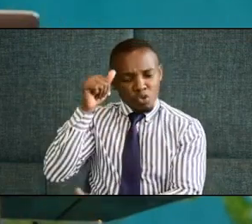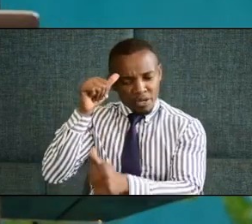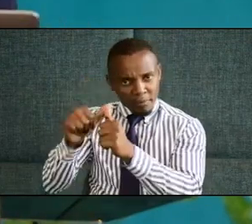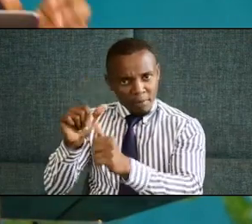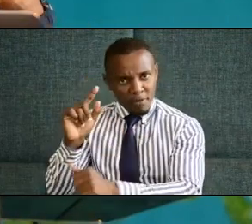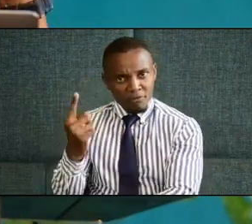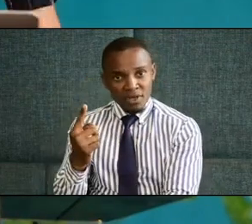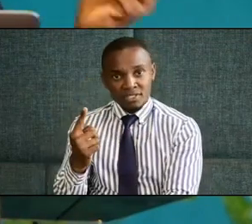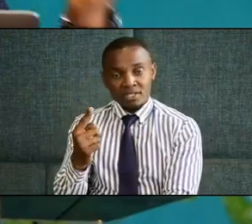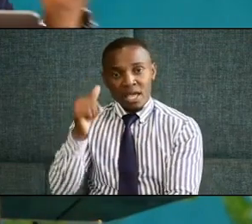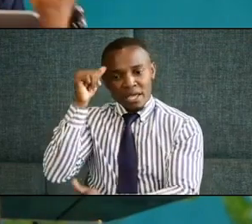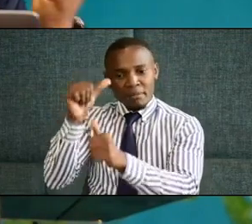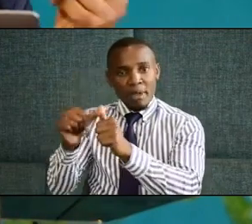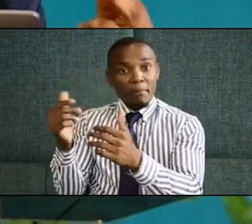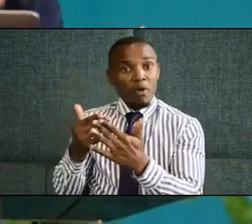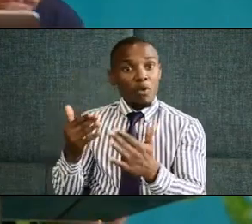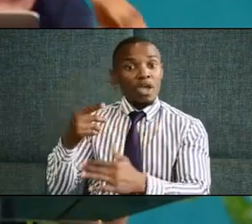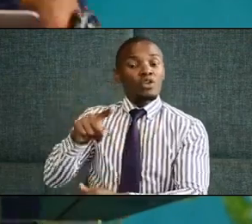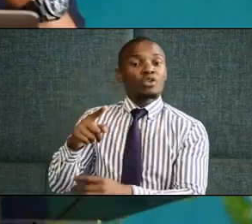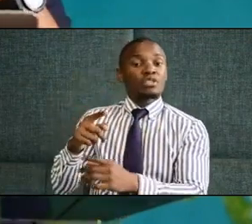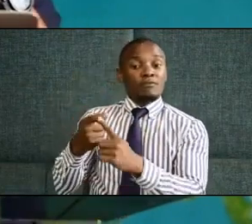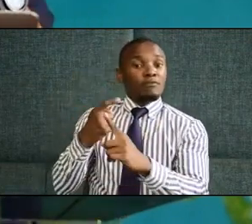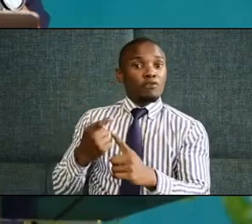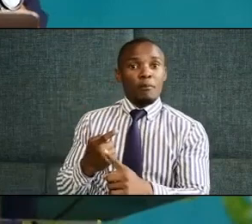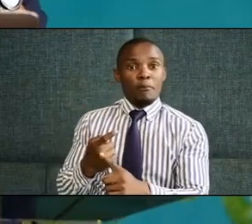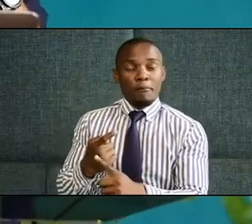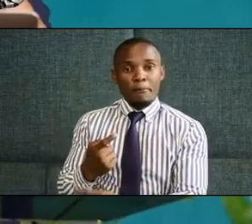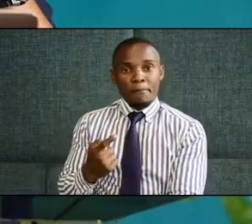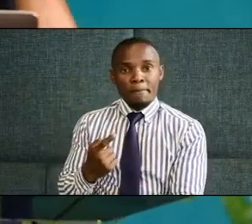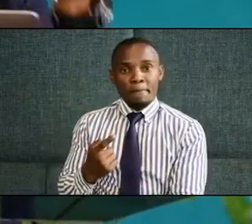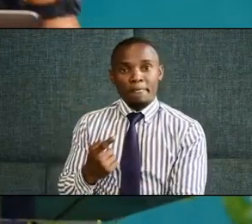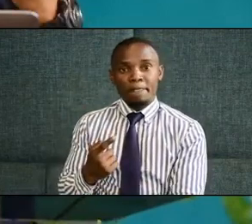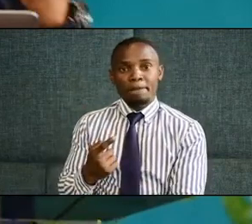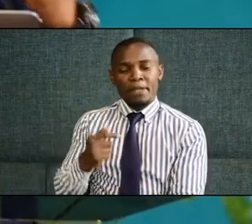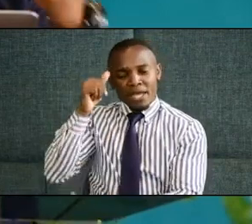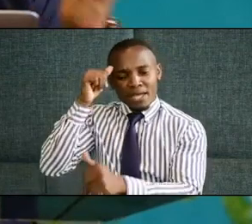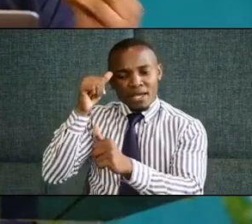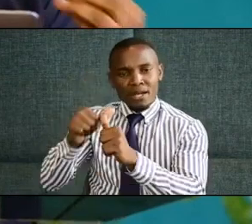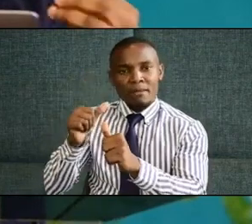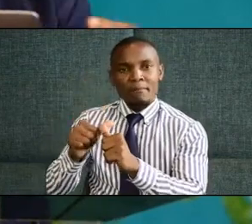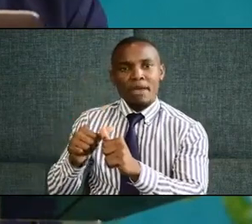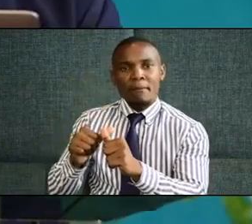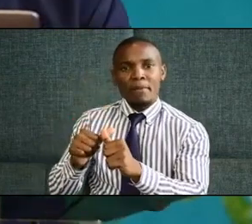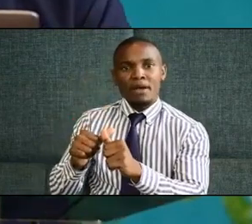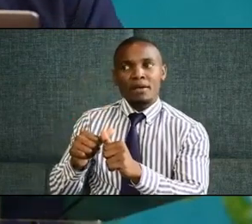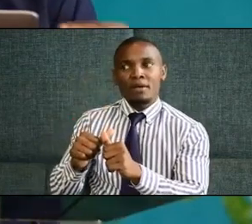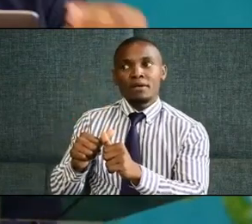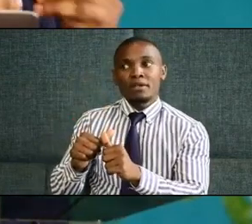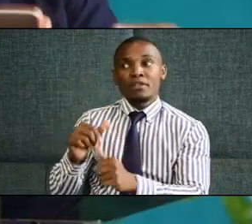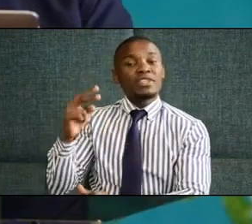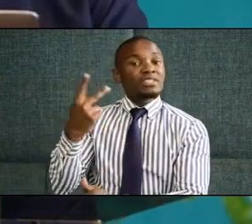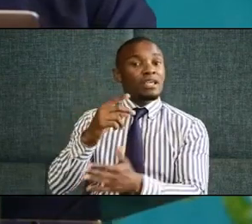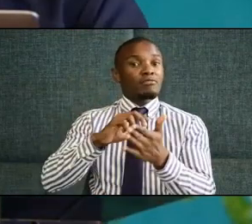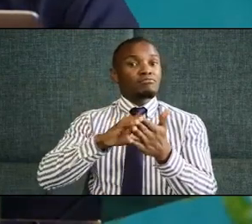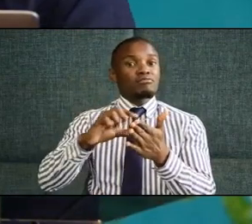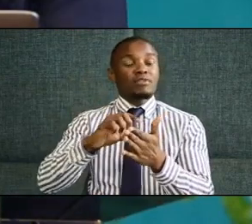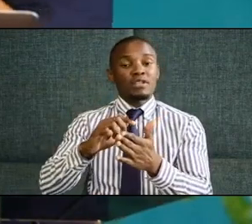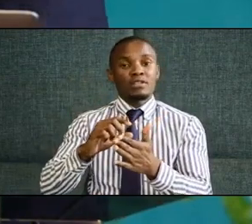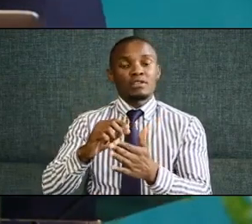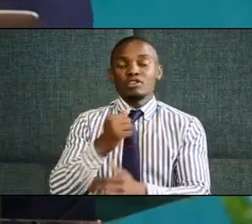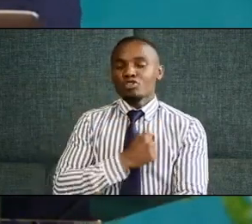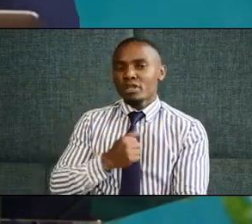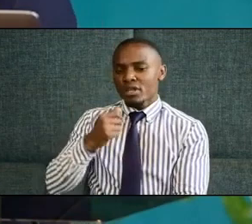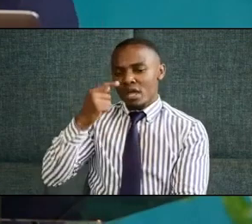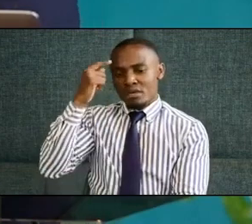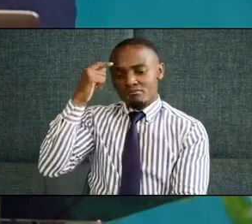remember, where you are coming from. Remember the circumstances that led you to be